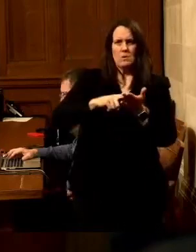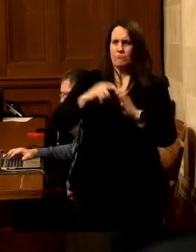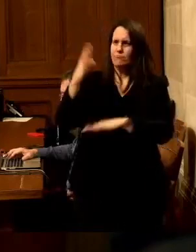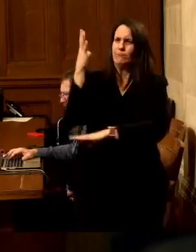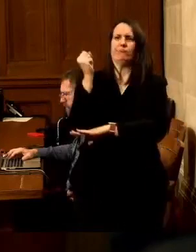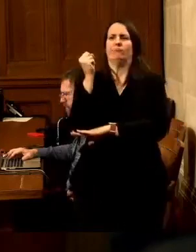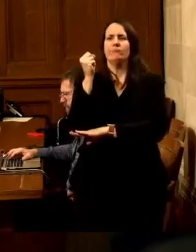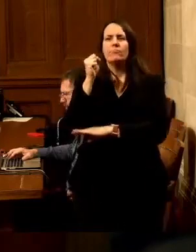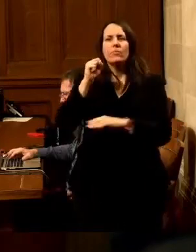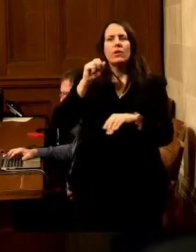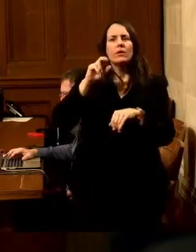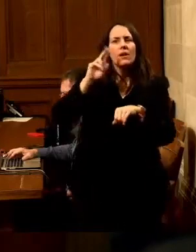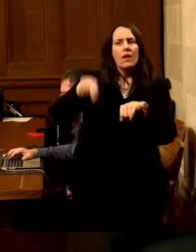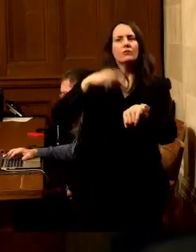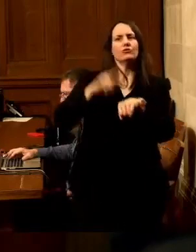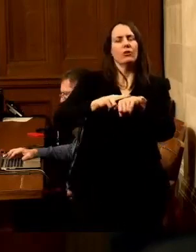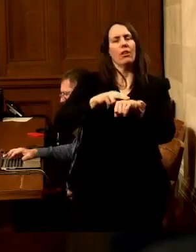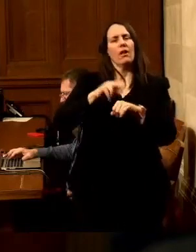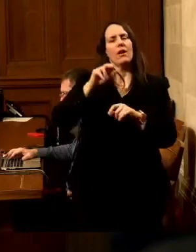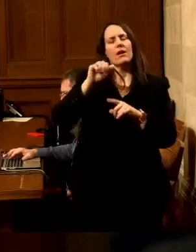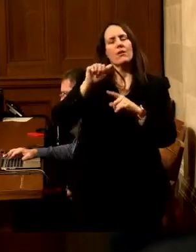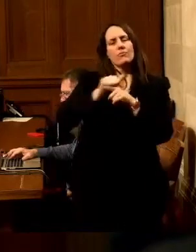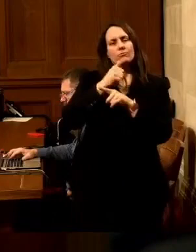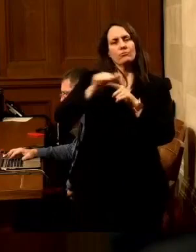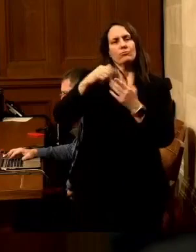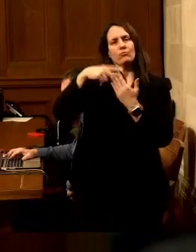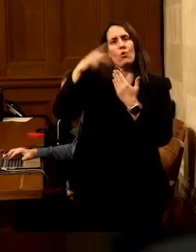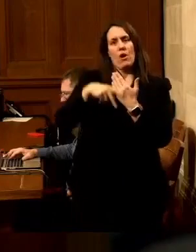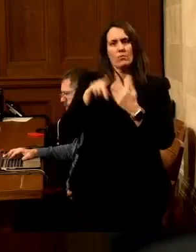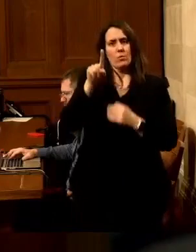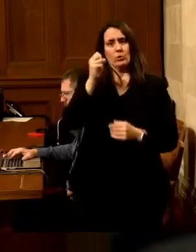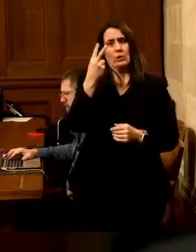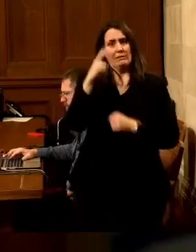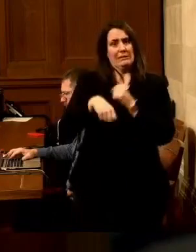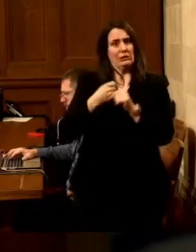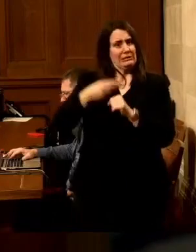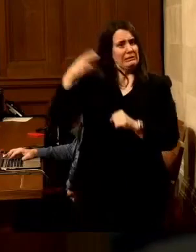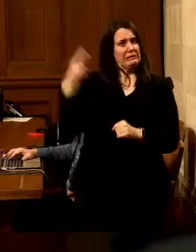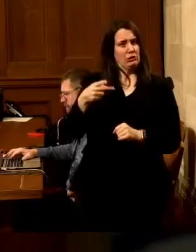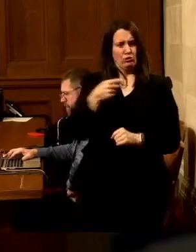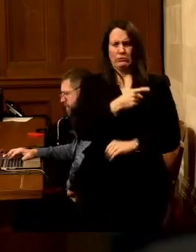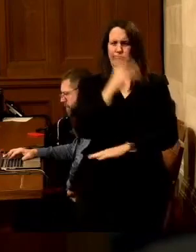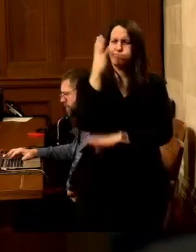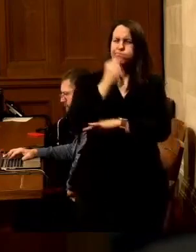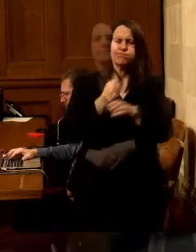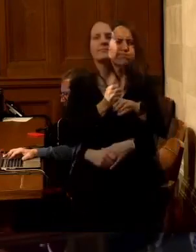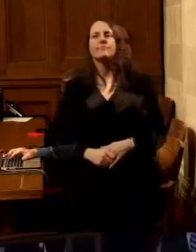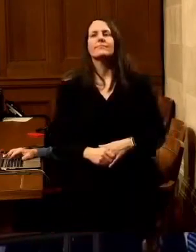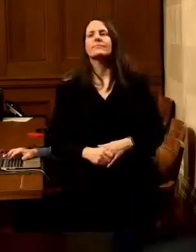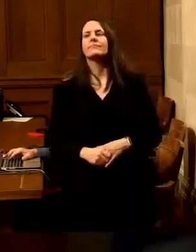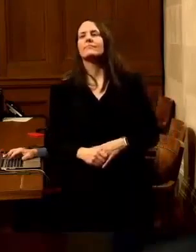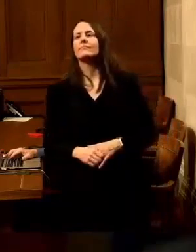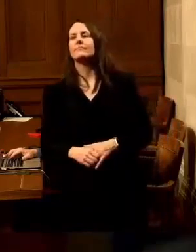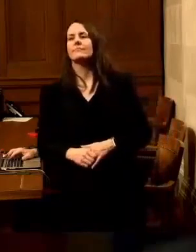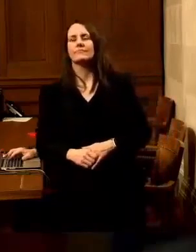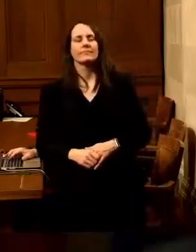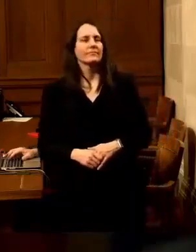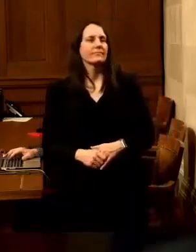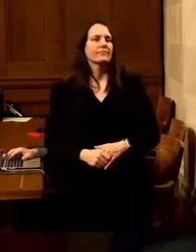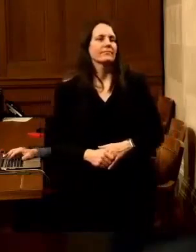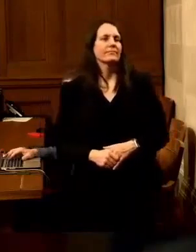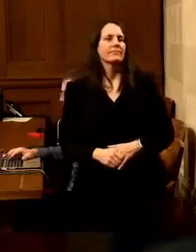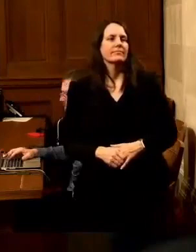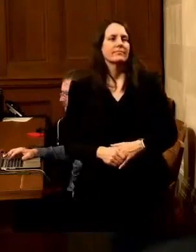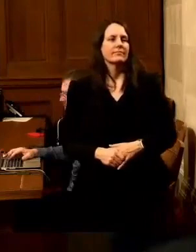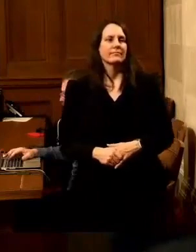of participants in the registered apprenticeship program's 112-year history. There are also high-need